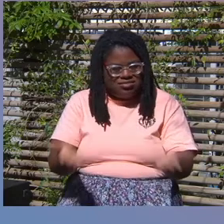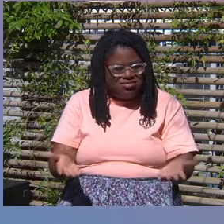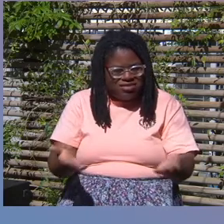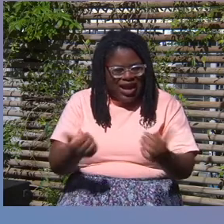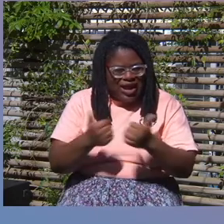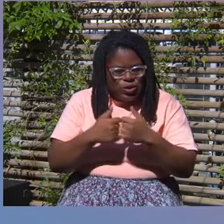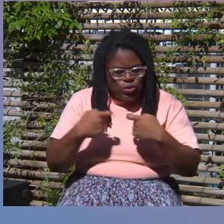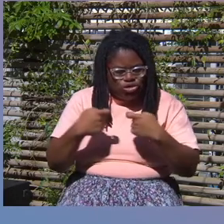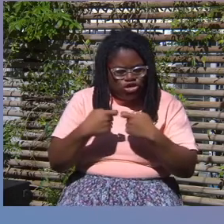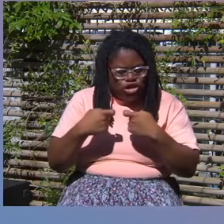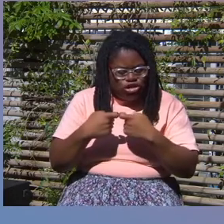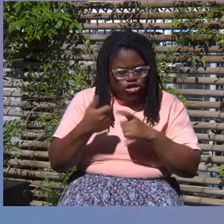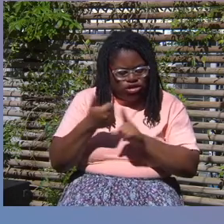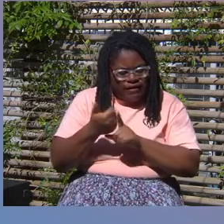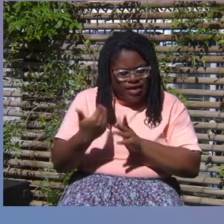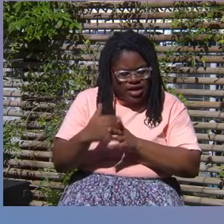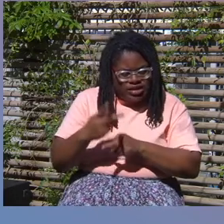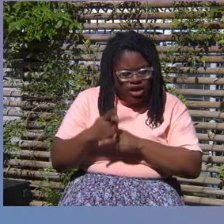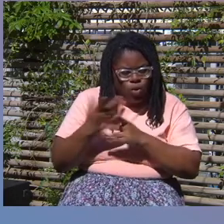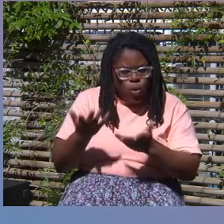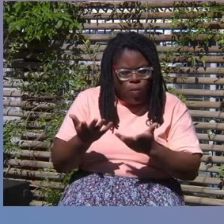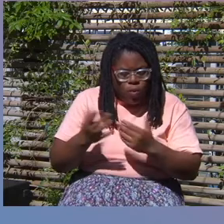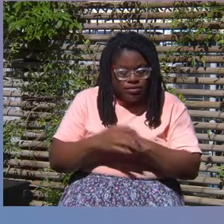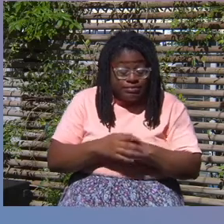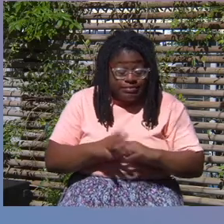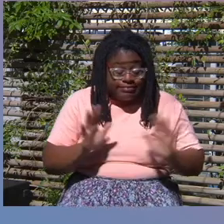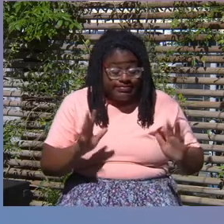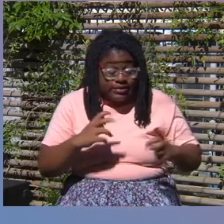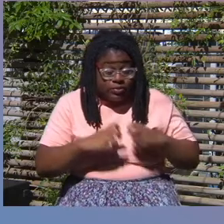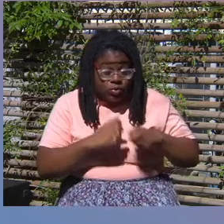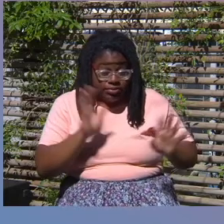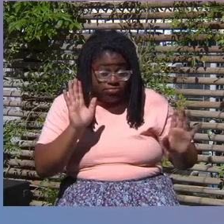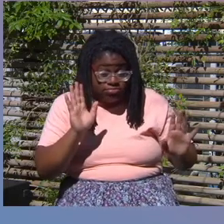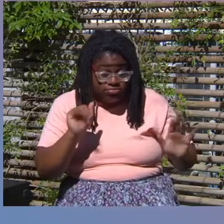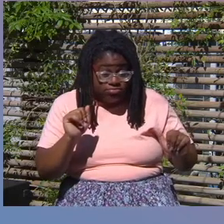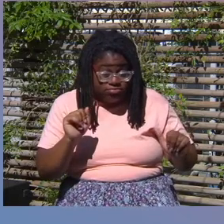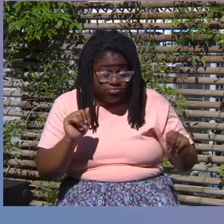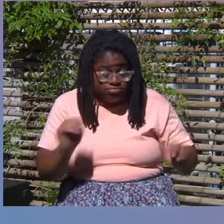you recharge, how you take care of yourself. Well, that's a problem.